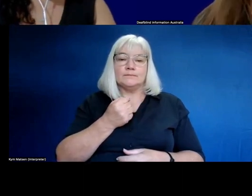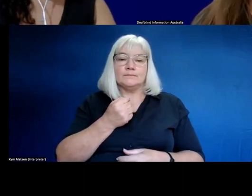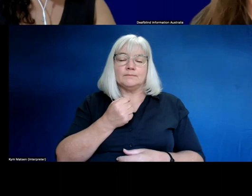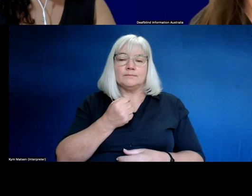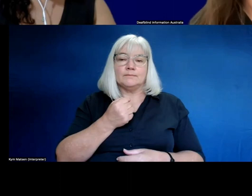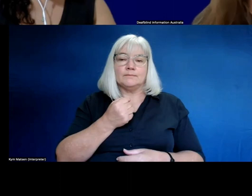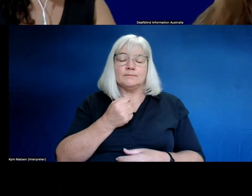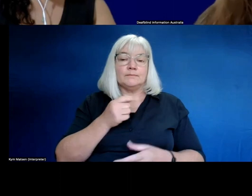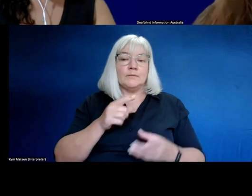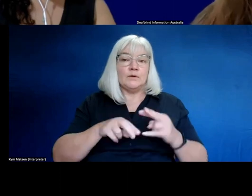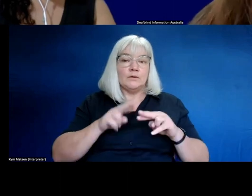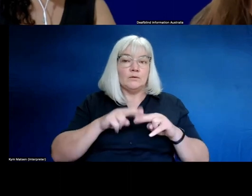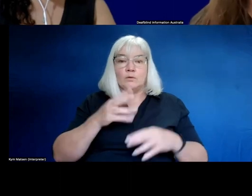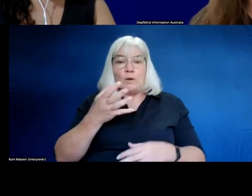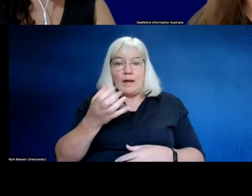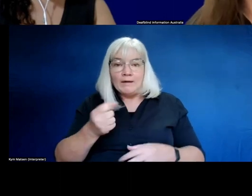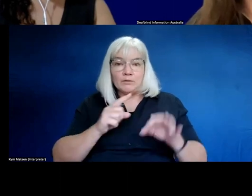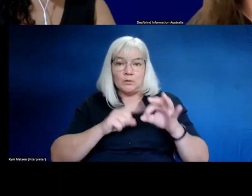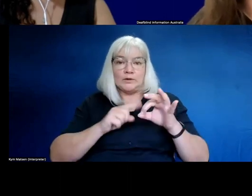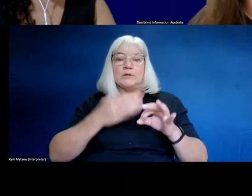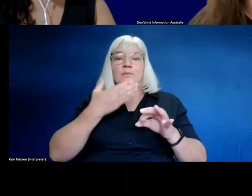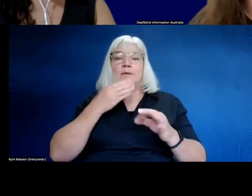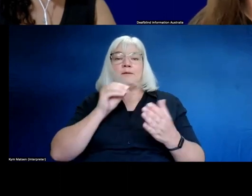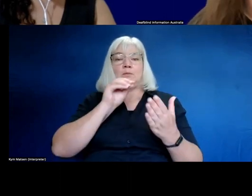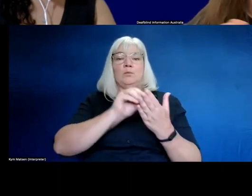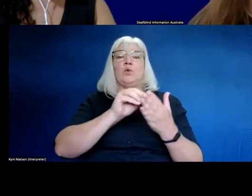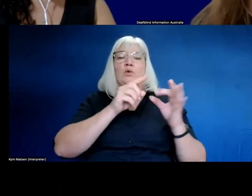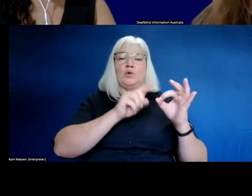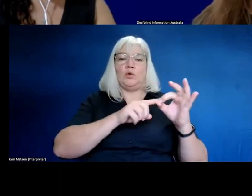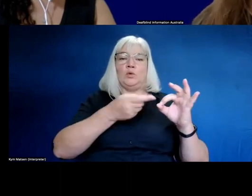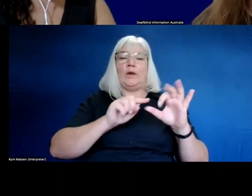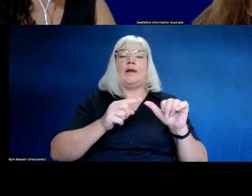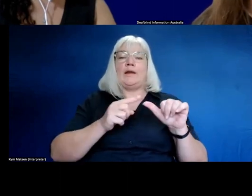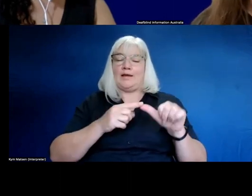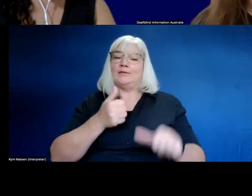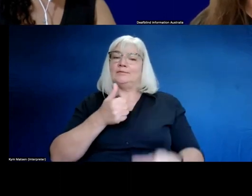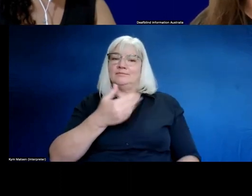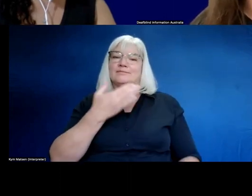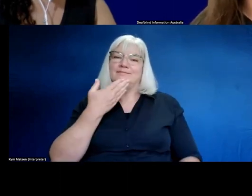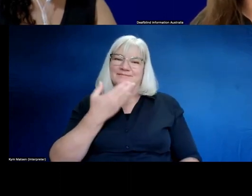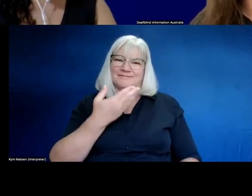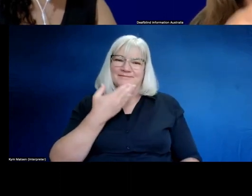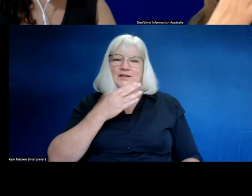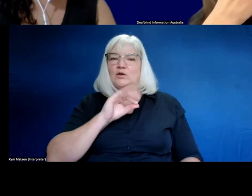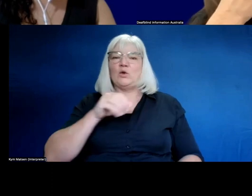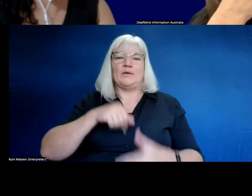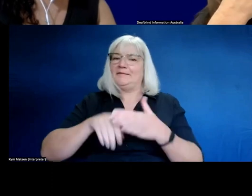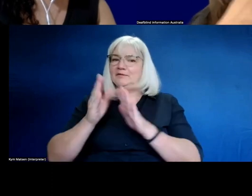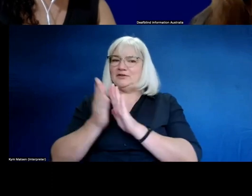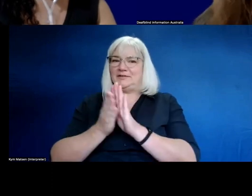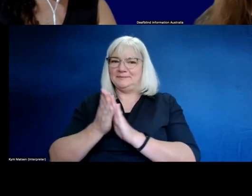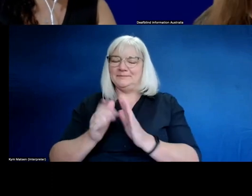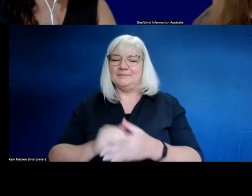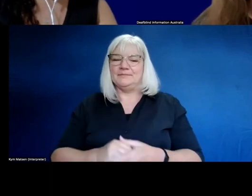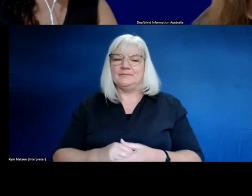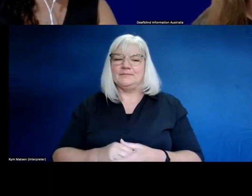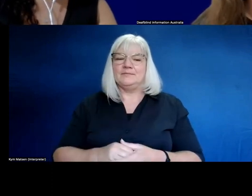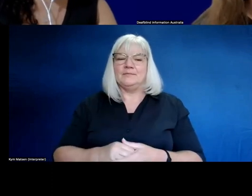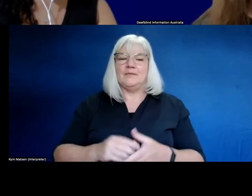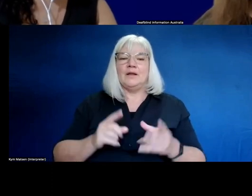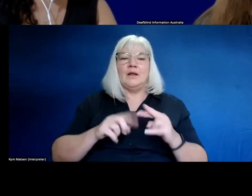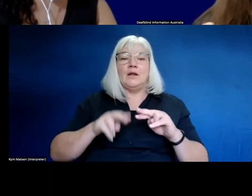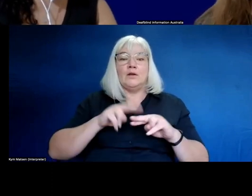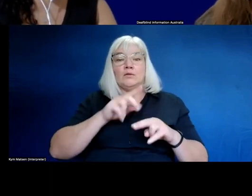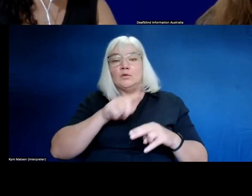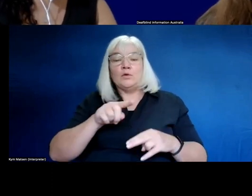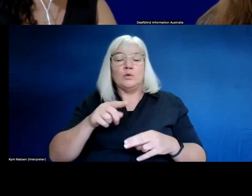if you had questions, put them in the Q&A, which you've been doing, rather than the chat. If you have, if you're an Auslan